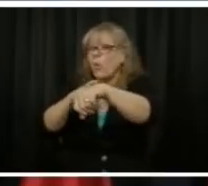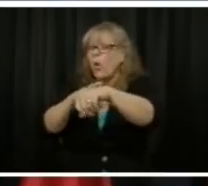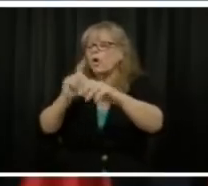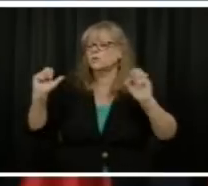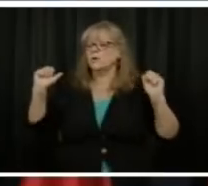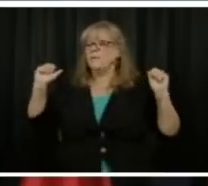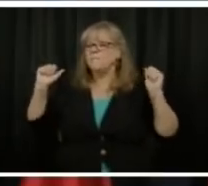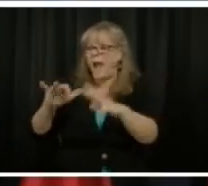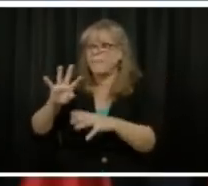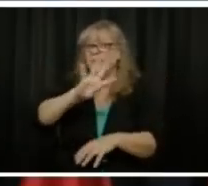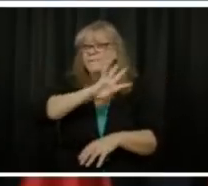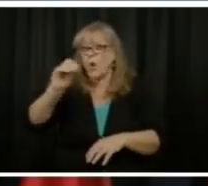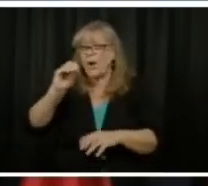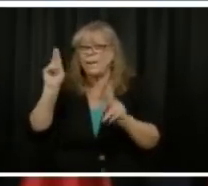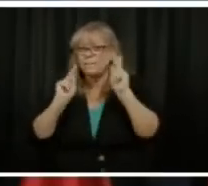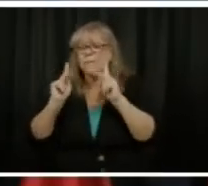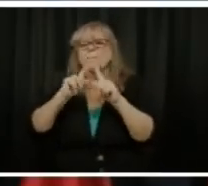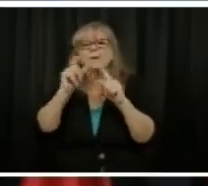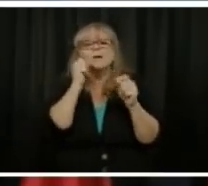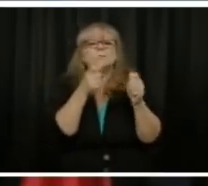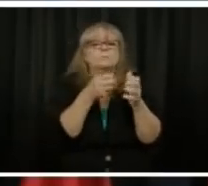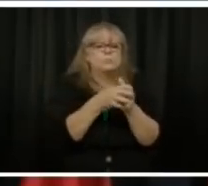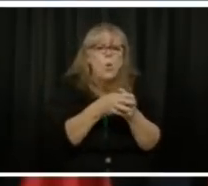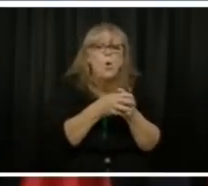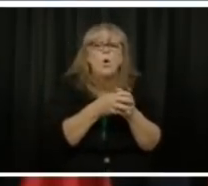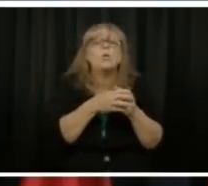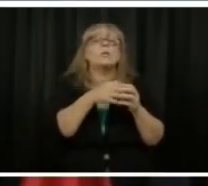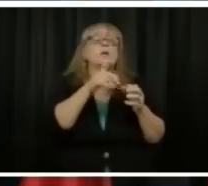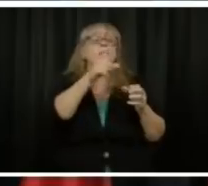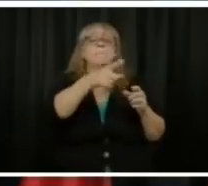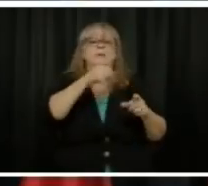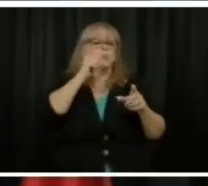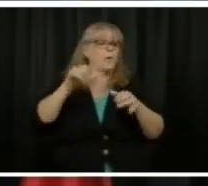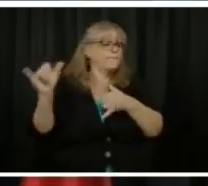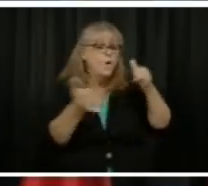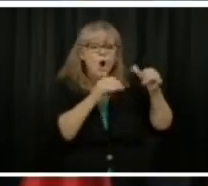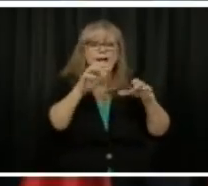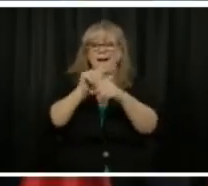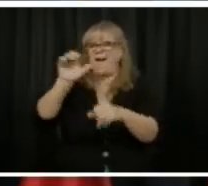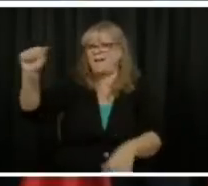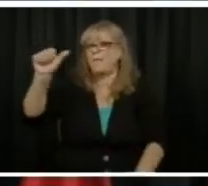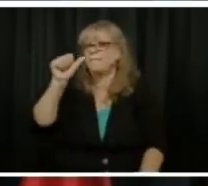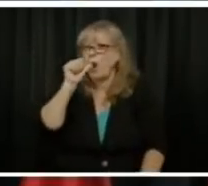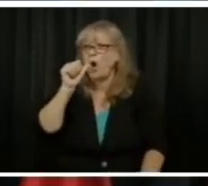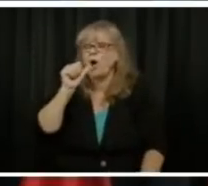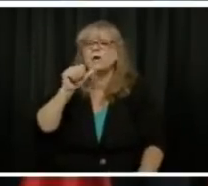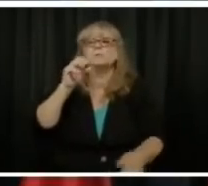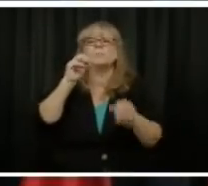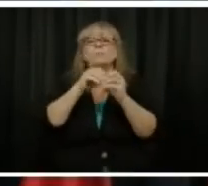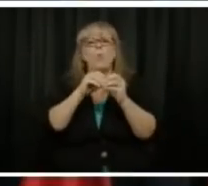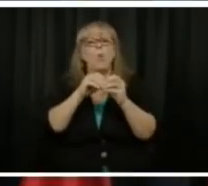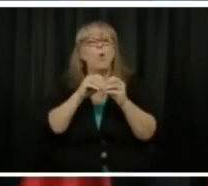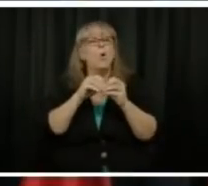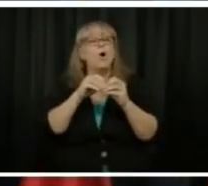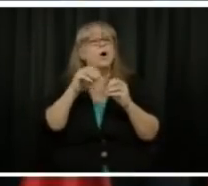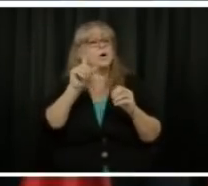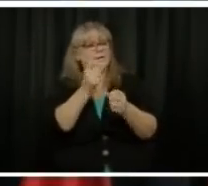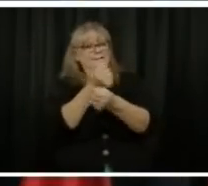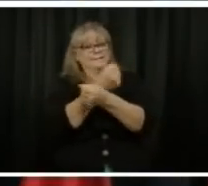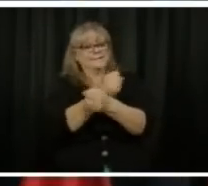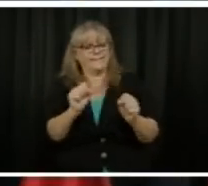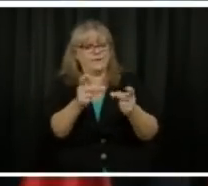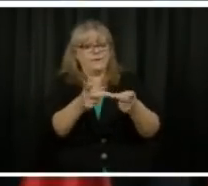a bar/restaurant, right? So there's a safer way to do these things in a pandemic. I know part of the fun is being around 80, 100